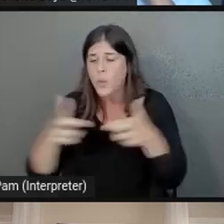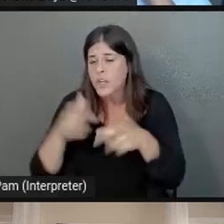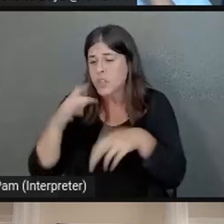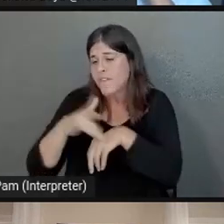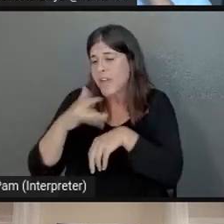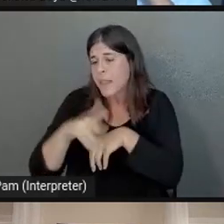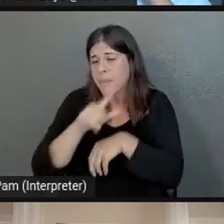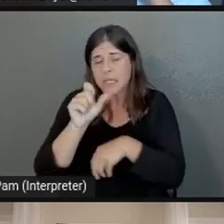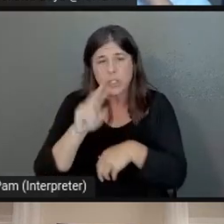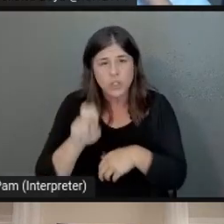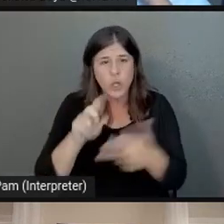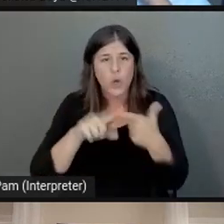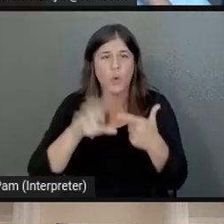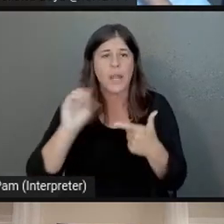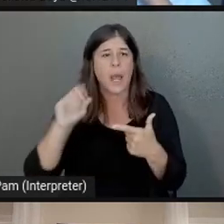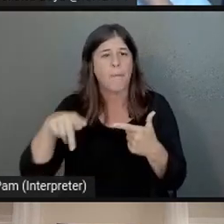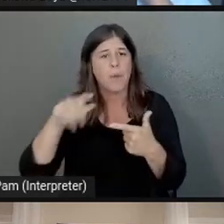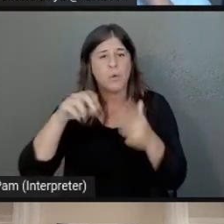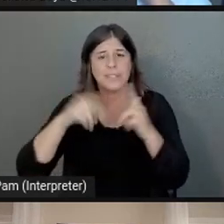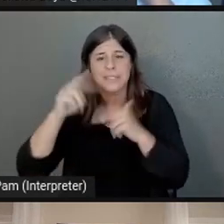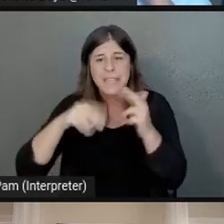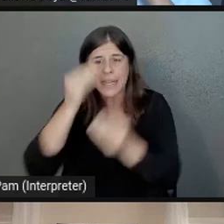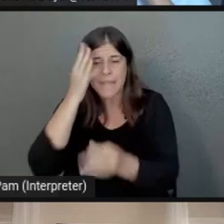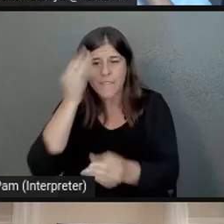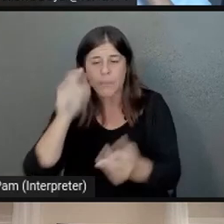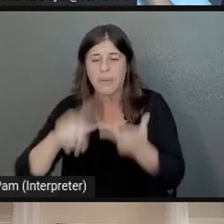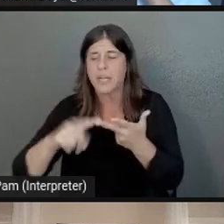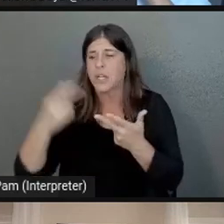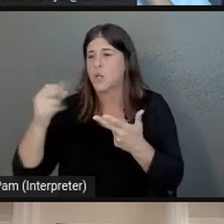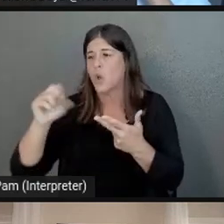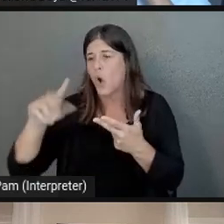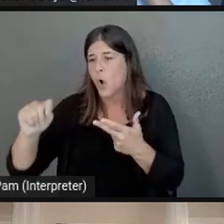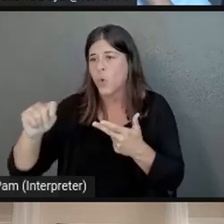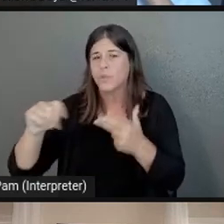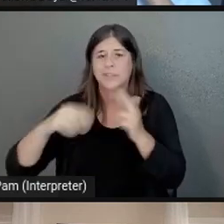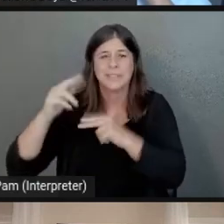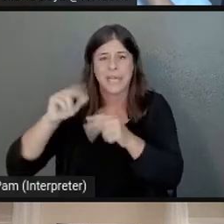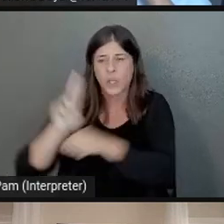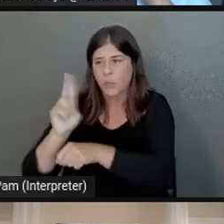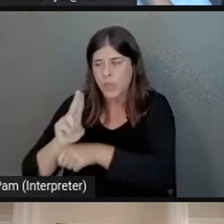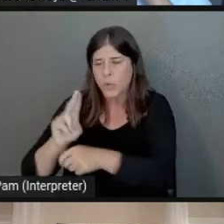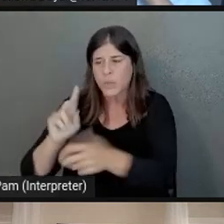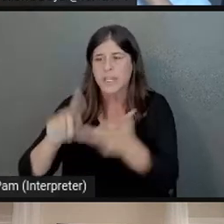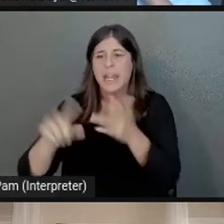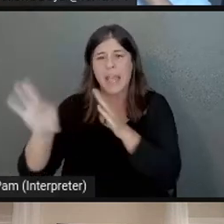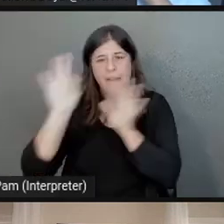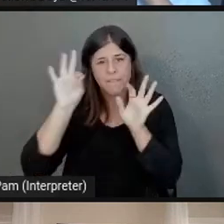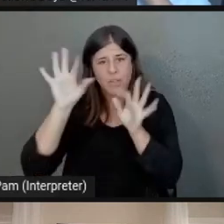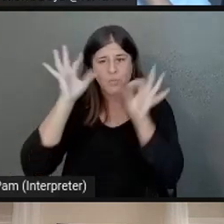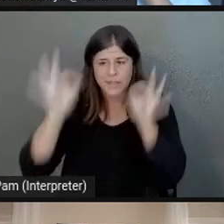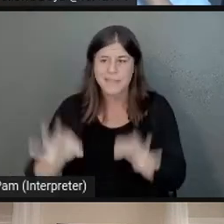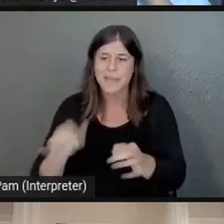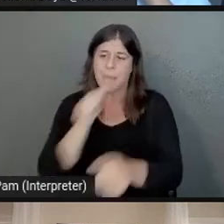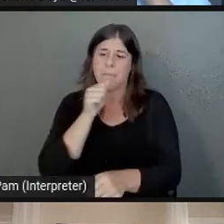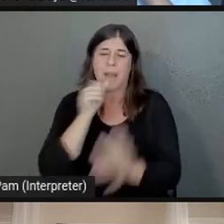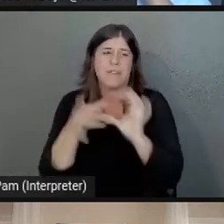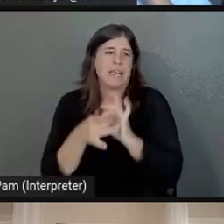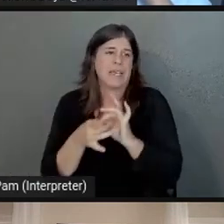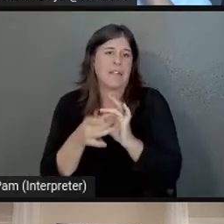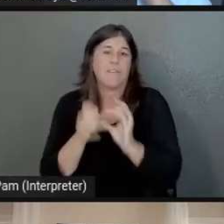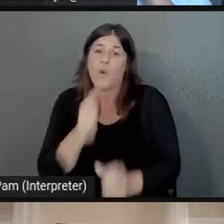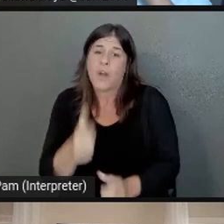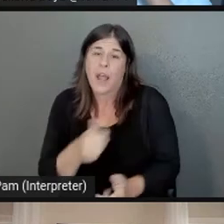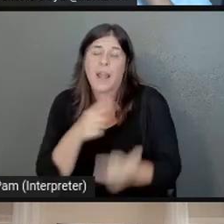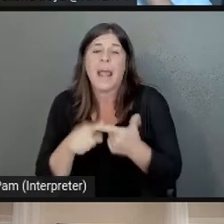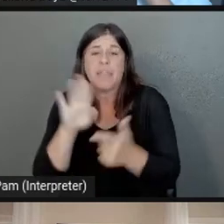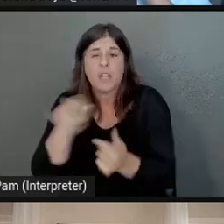the outpost site information, the host count and instance type that you'll be using, if you chose to go with private connectivity or not, and then your